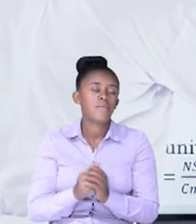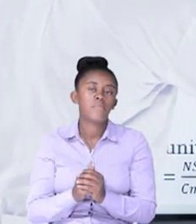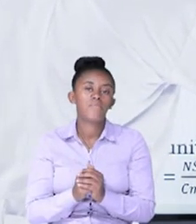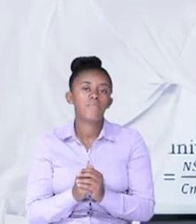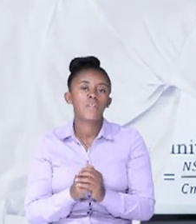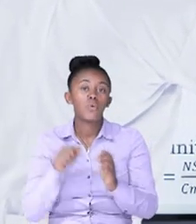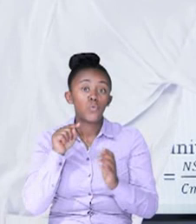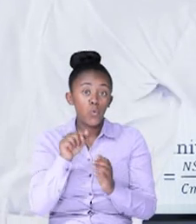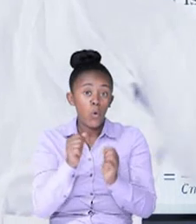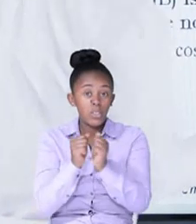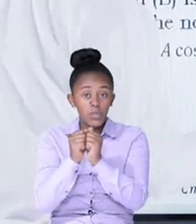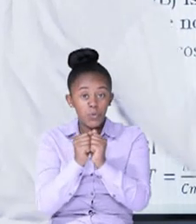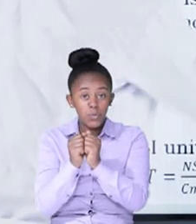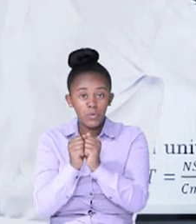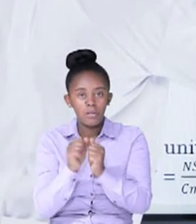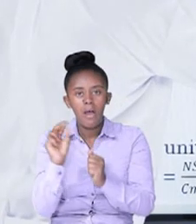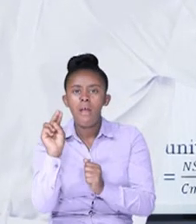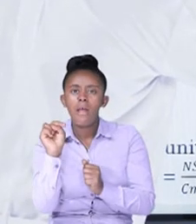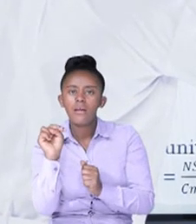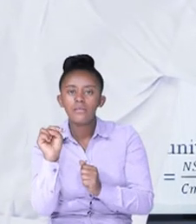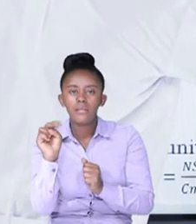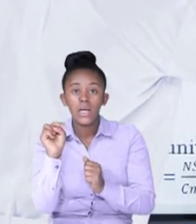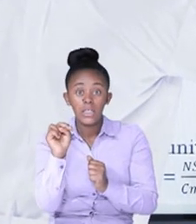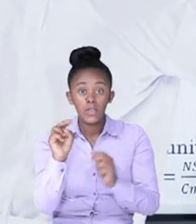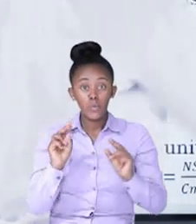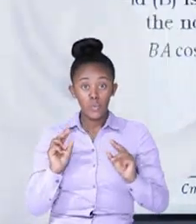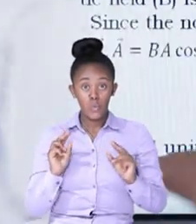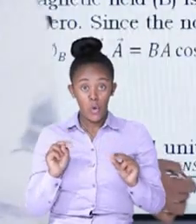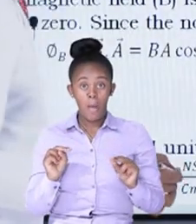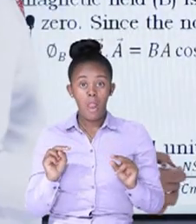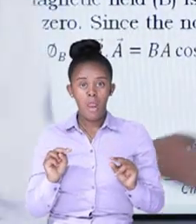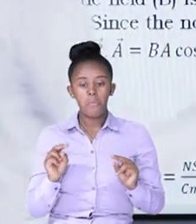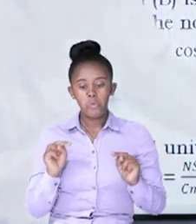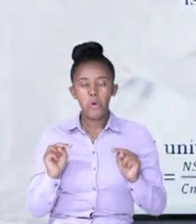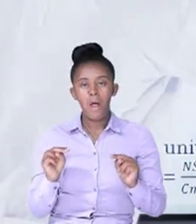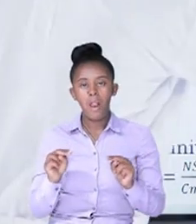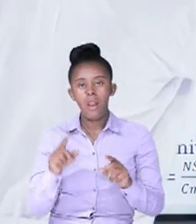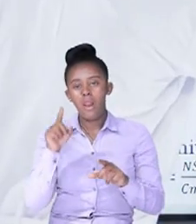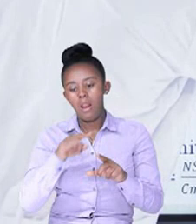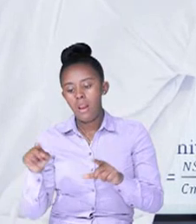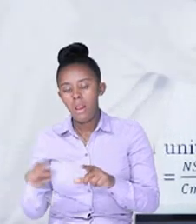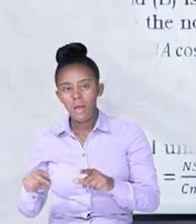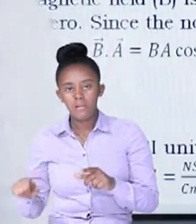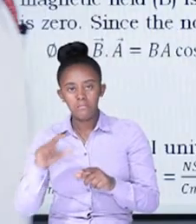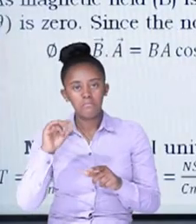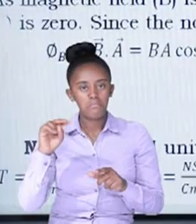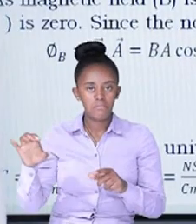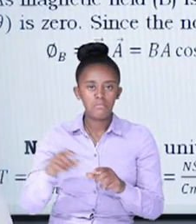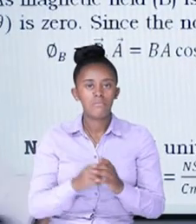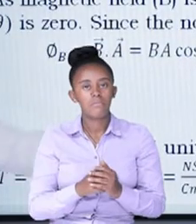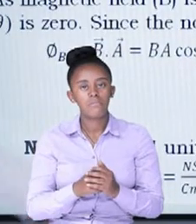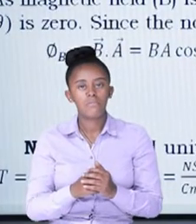dotted with N, normal line. They are making the normal line as a vector times